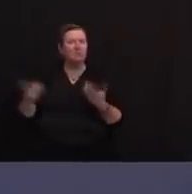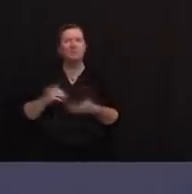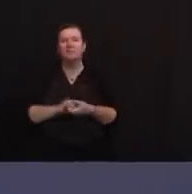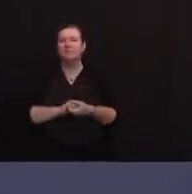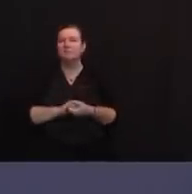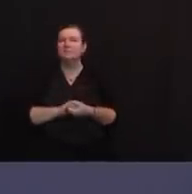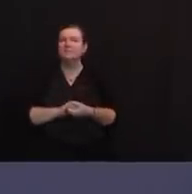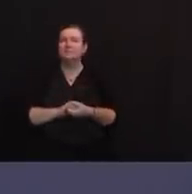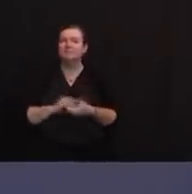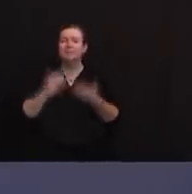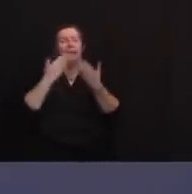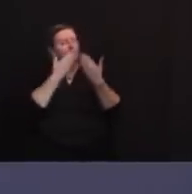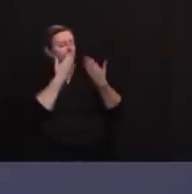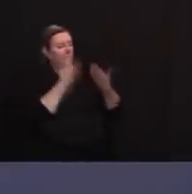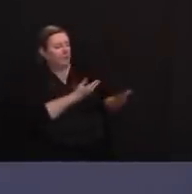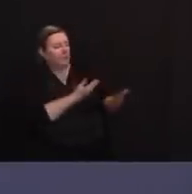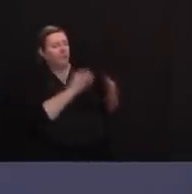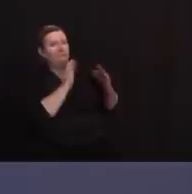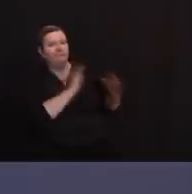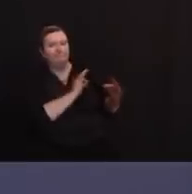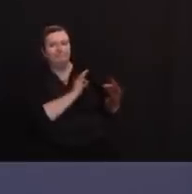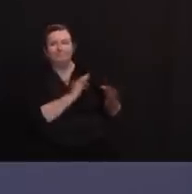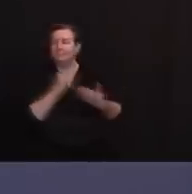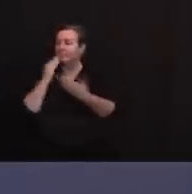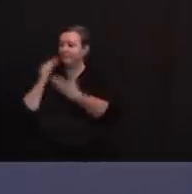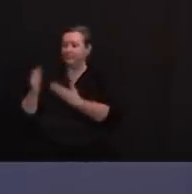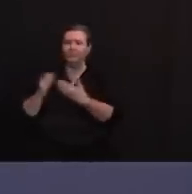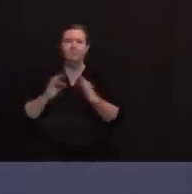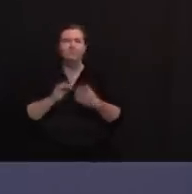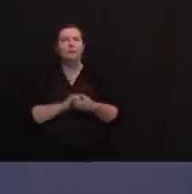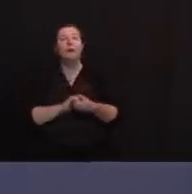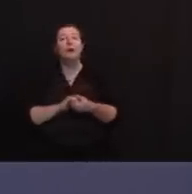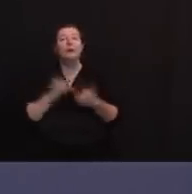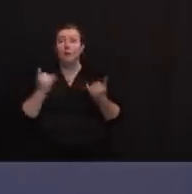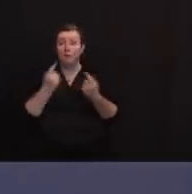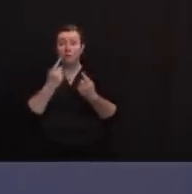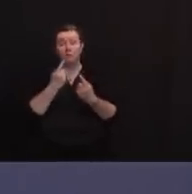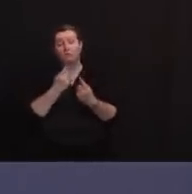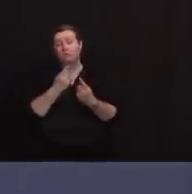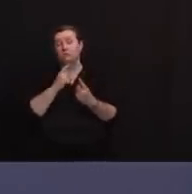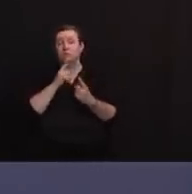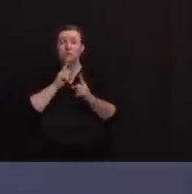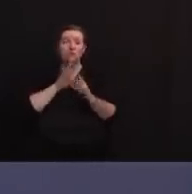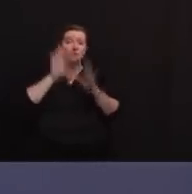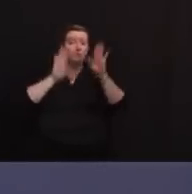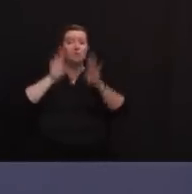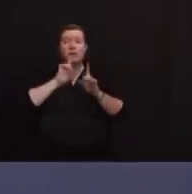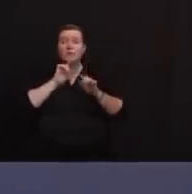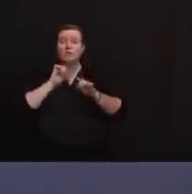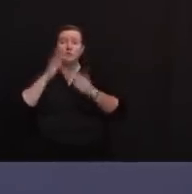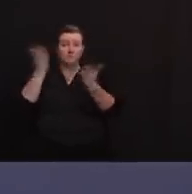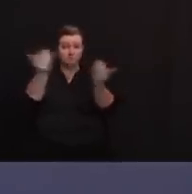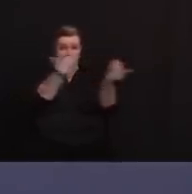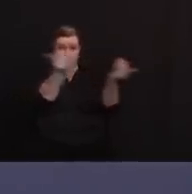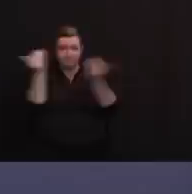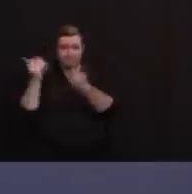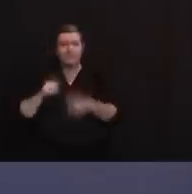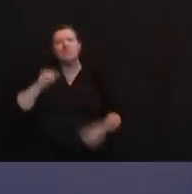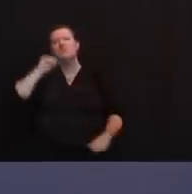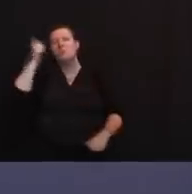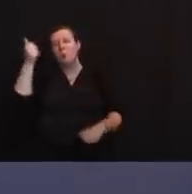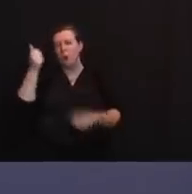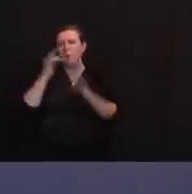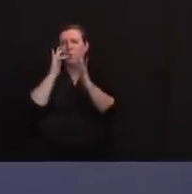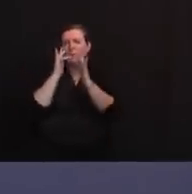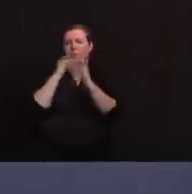any event, thank you all. We'll start over with Elise, but before we do, again, virtual tomorrow. We'll be on the road